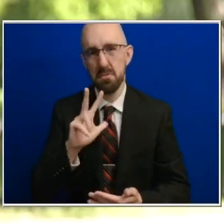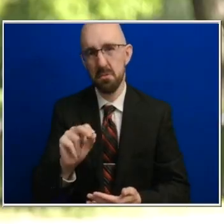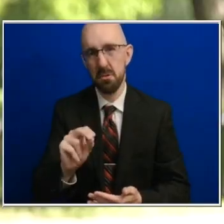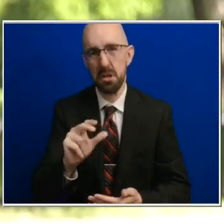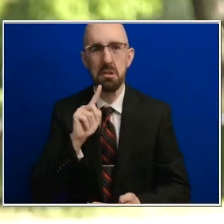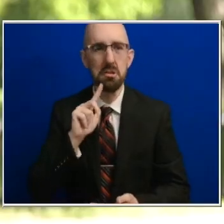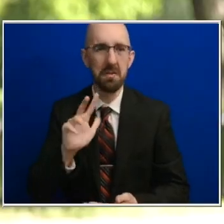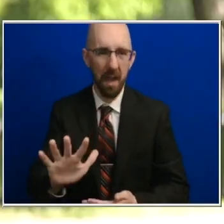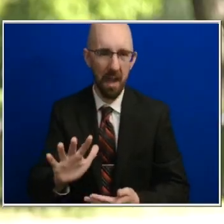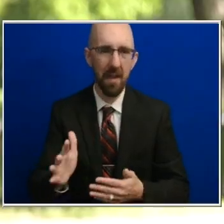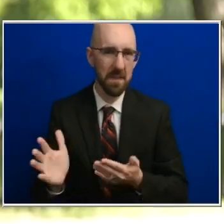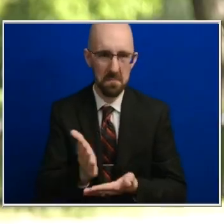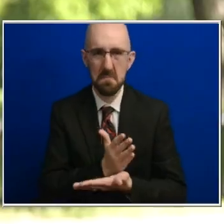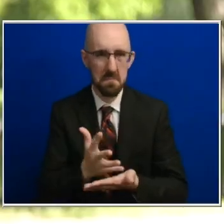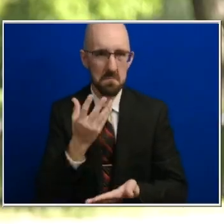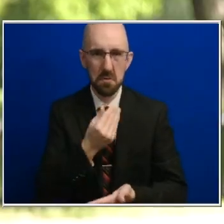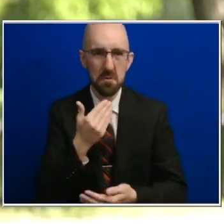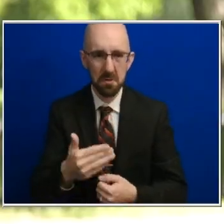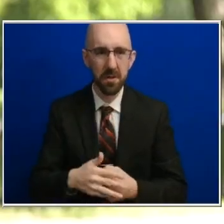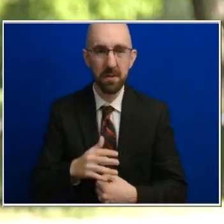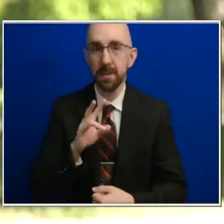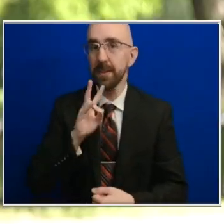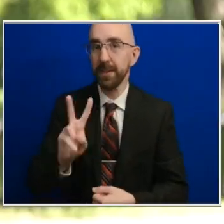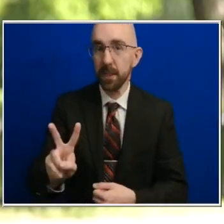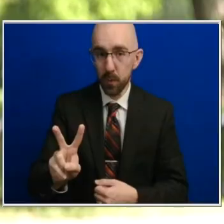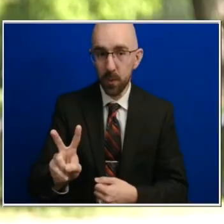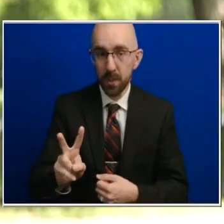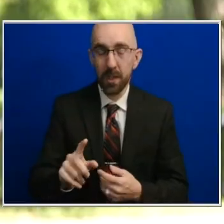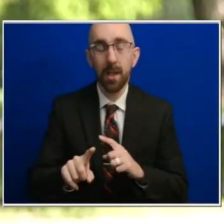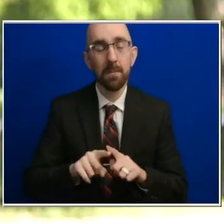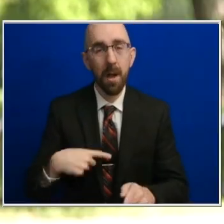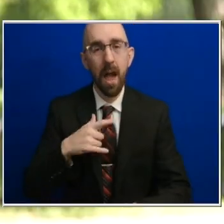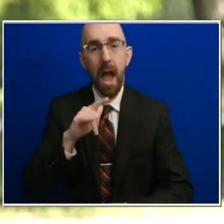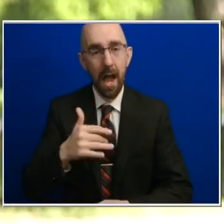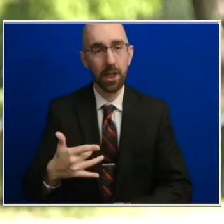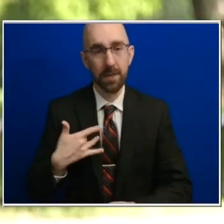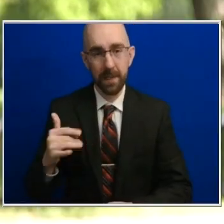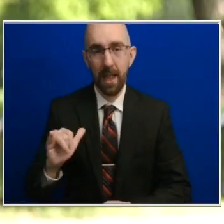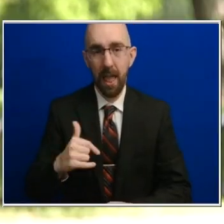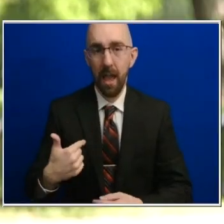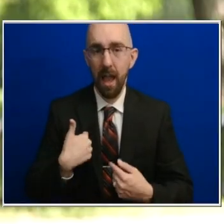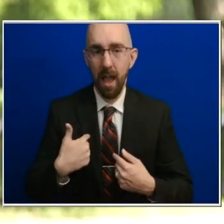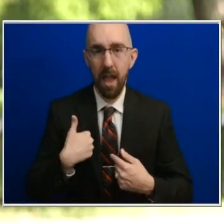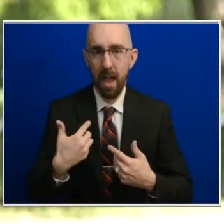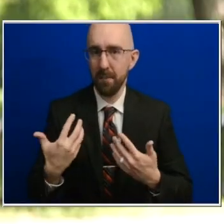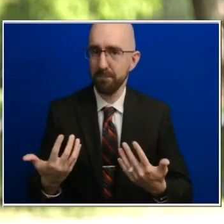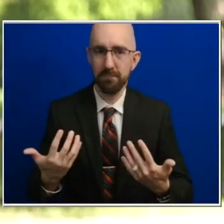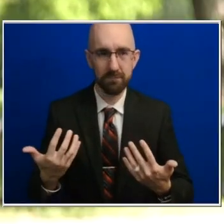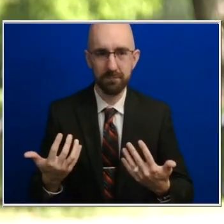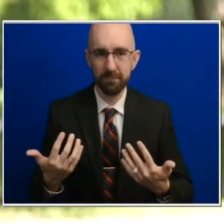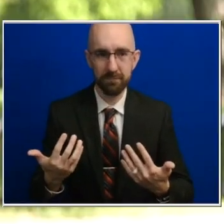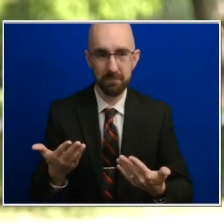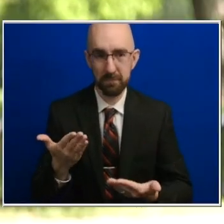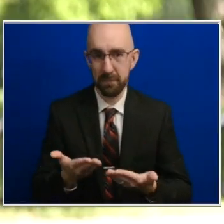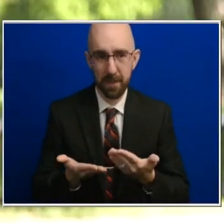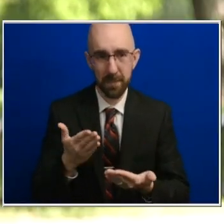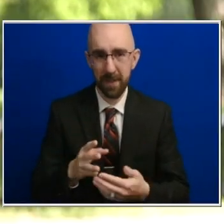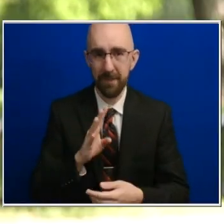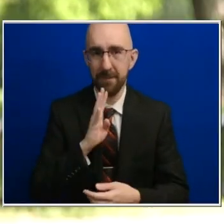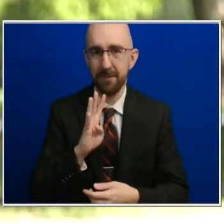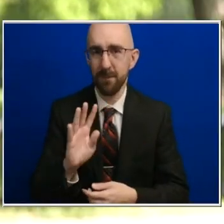good. I'm 72, but I actually feel like I'm probably 45